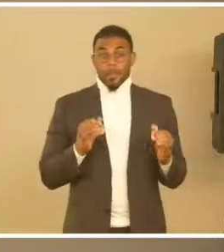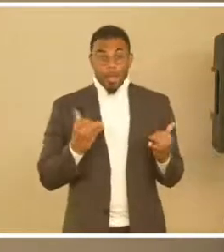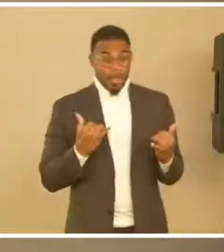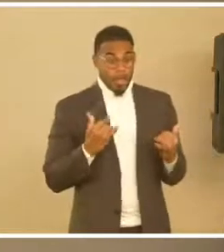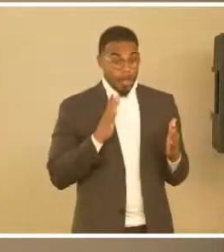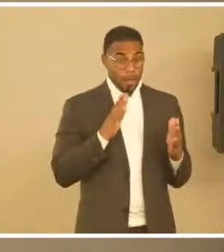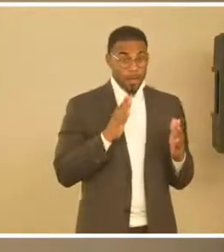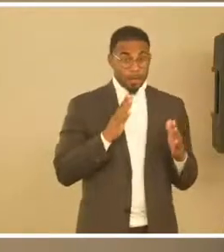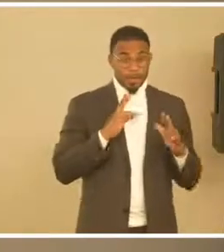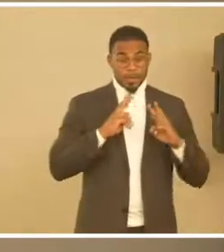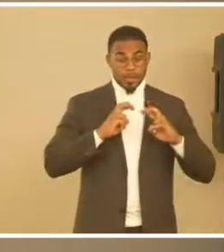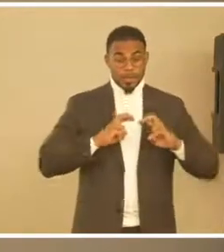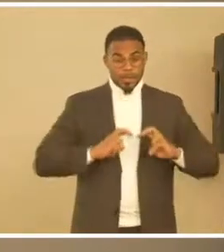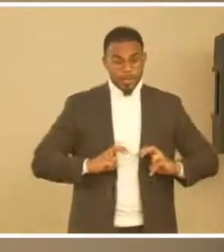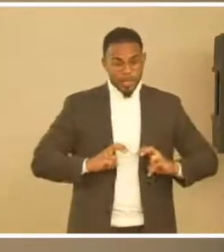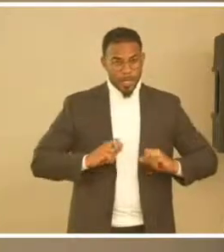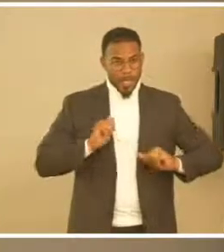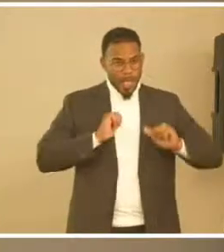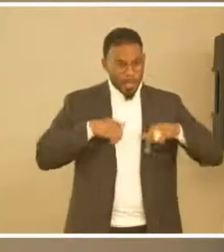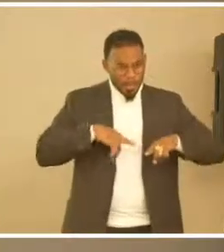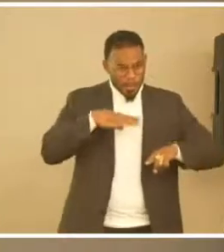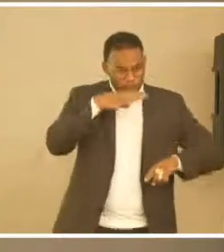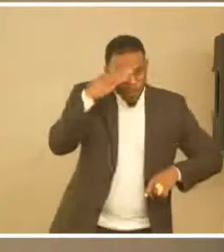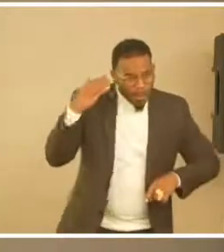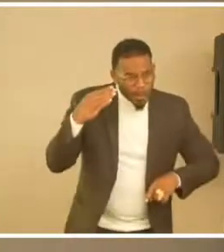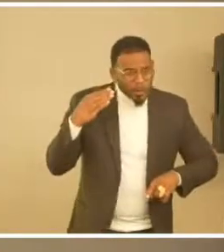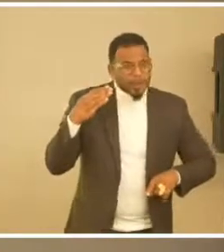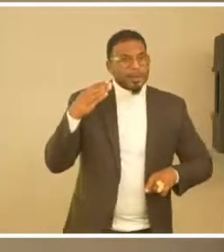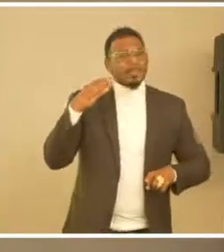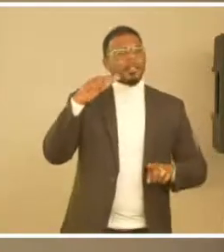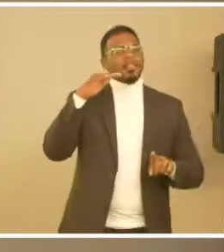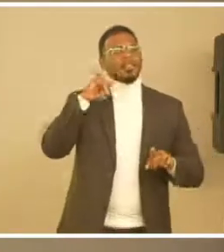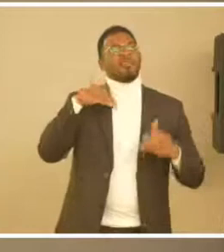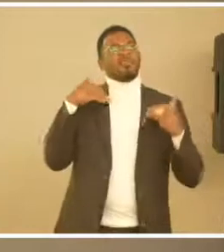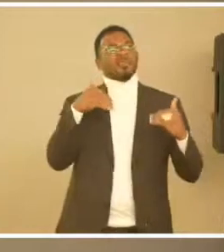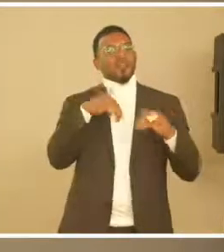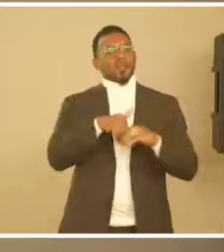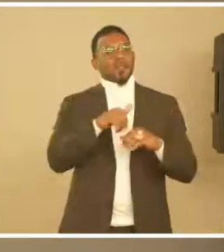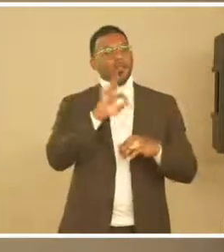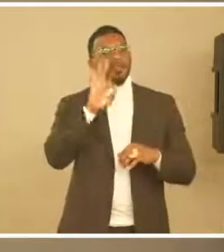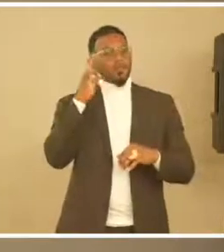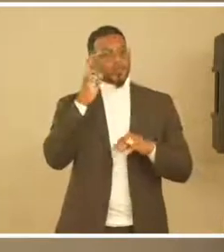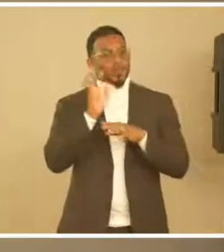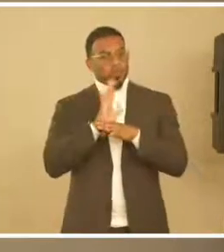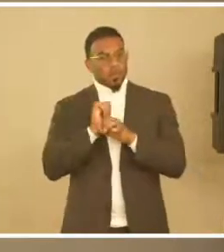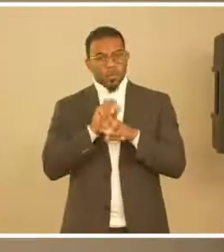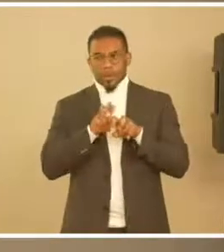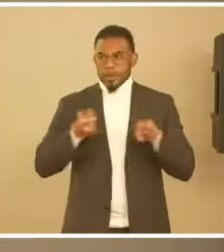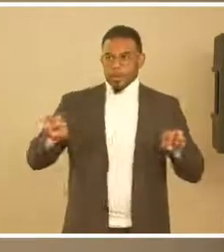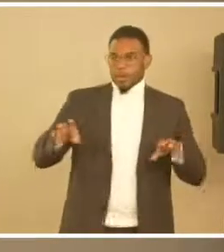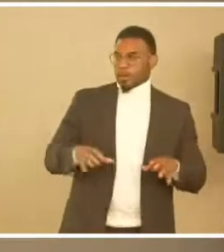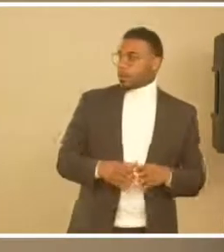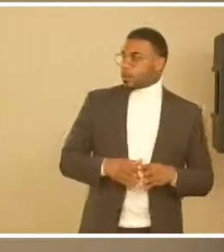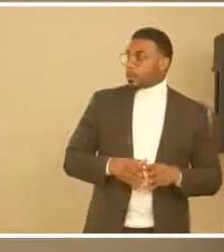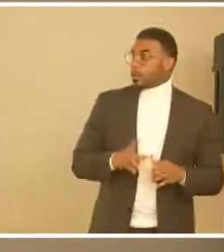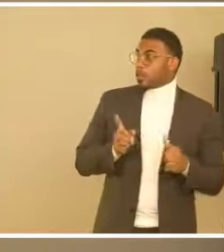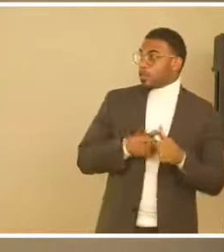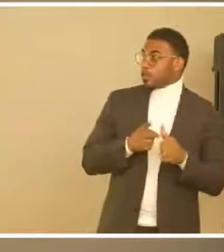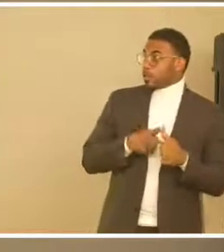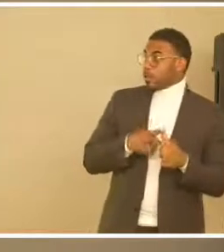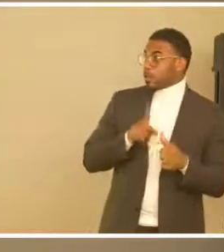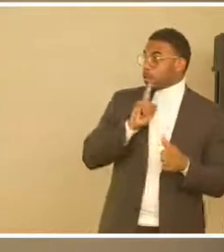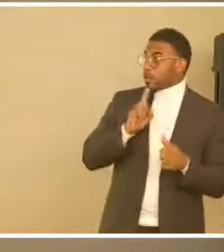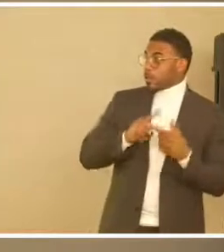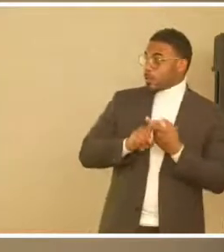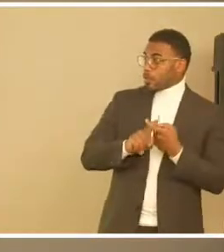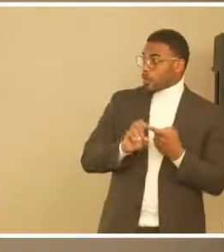now we're going to unpack Acting While Black and this movement in French cinema with our panelists. First up